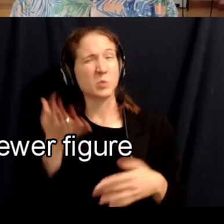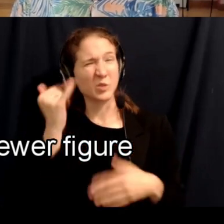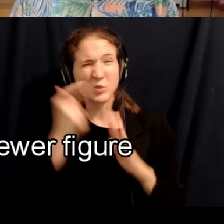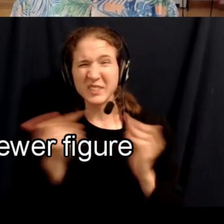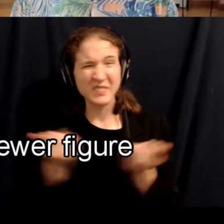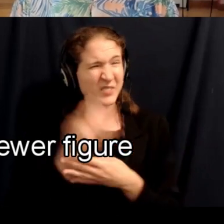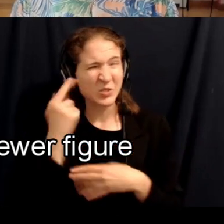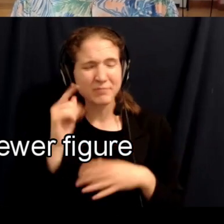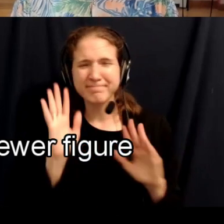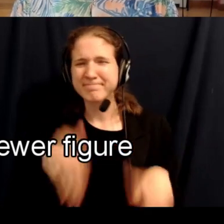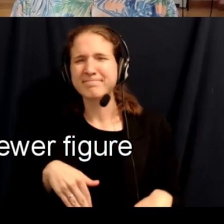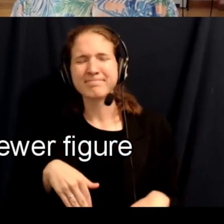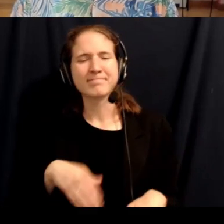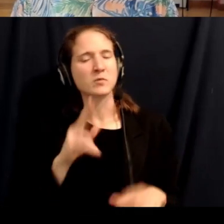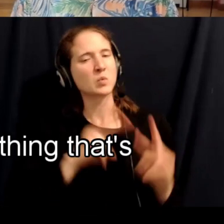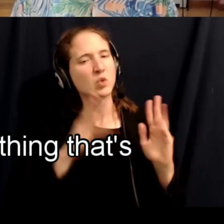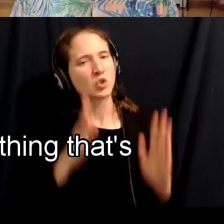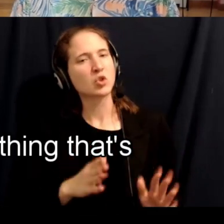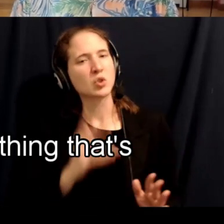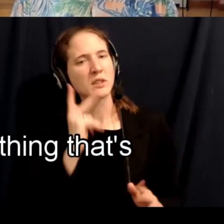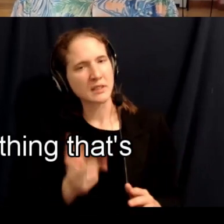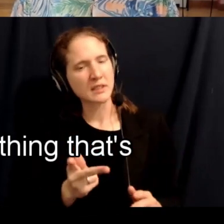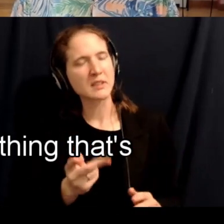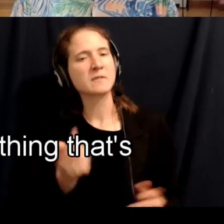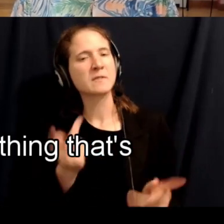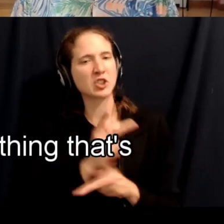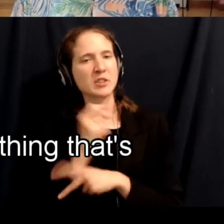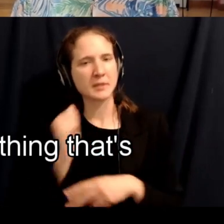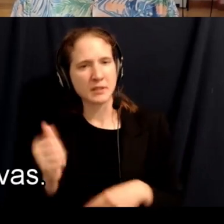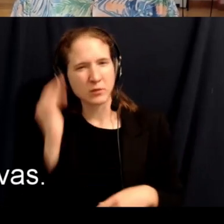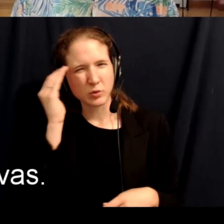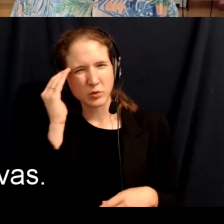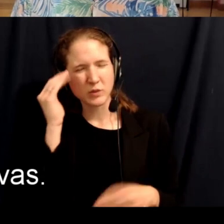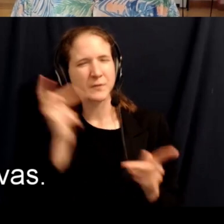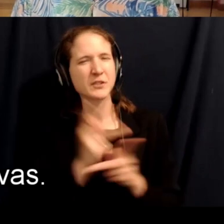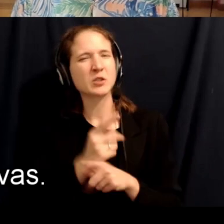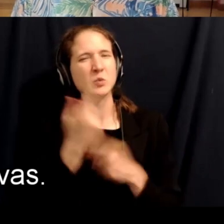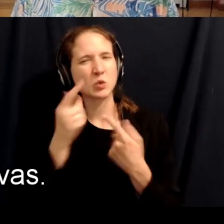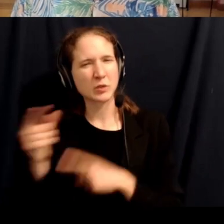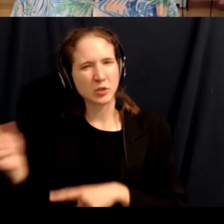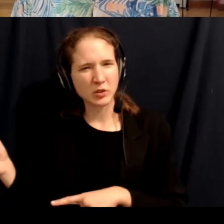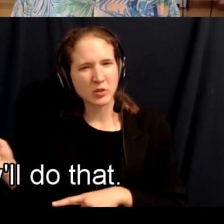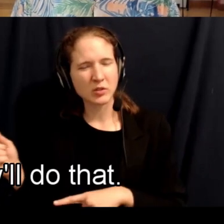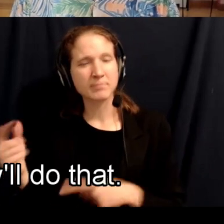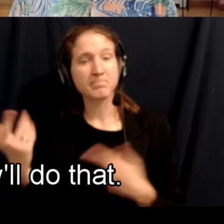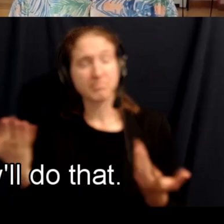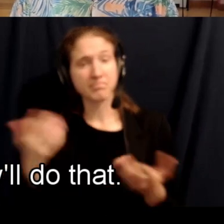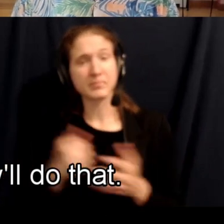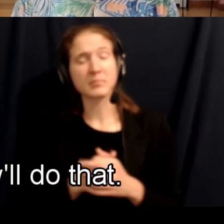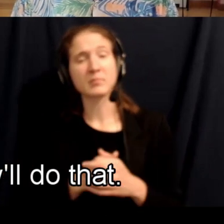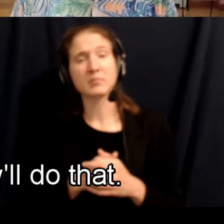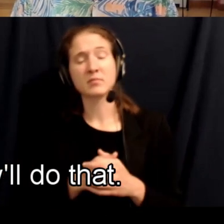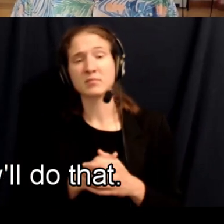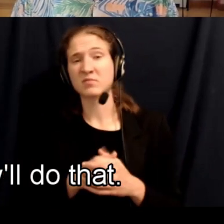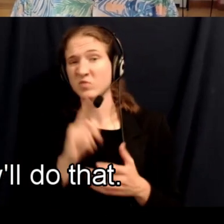let the viewer, figure it out. Let them figure out something, that's going on outside of the canvas. And 9% of